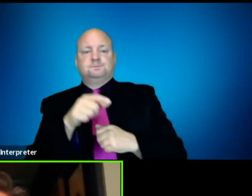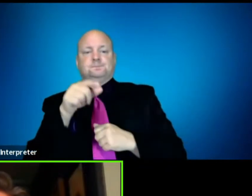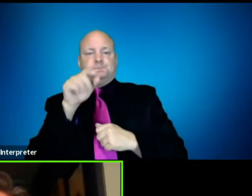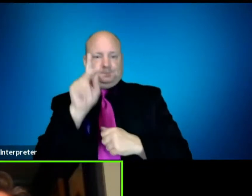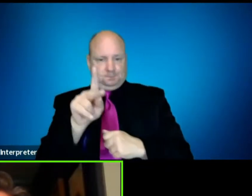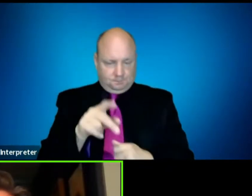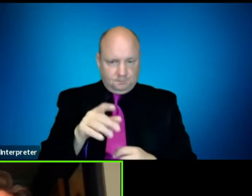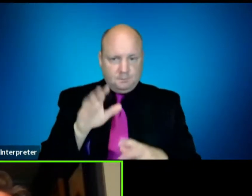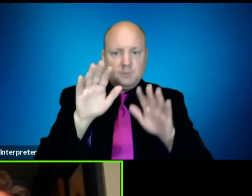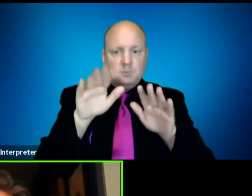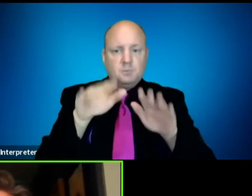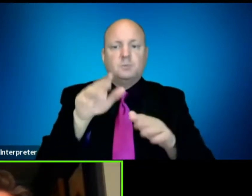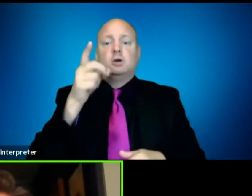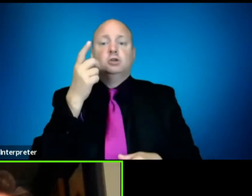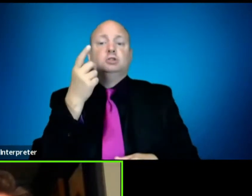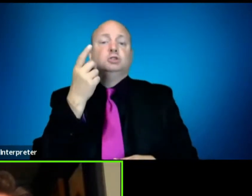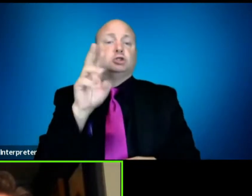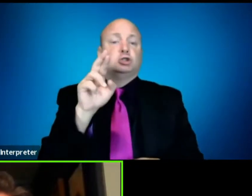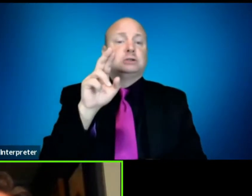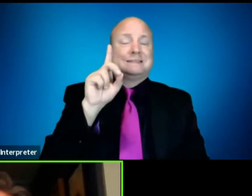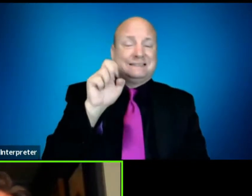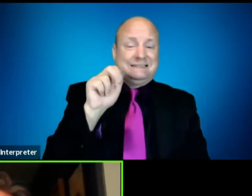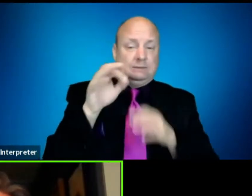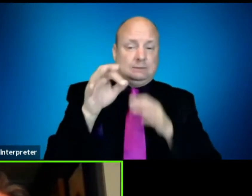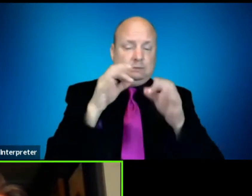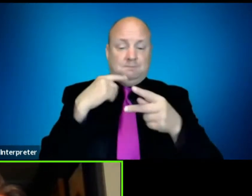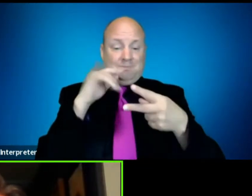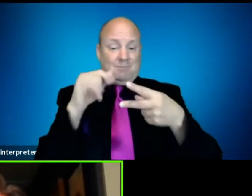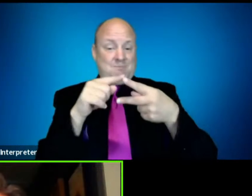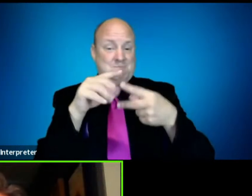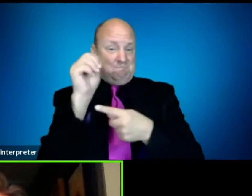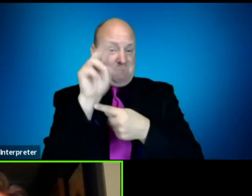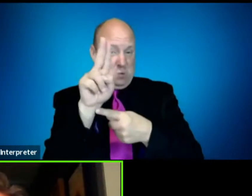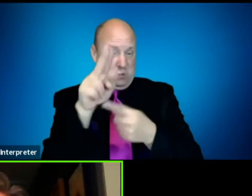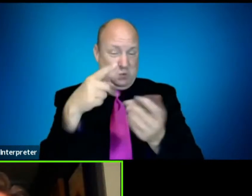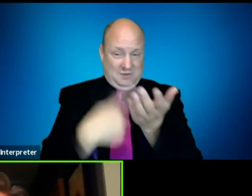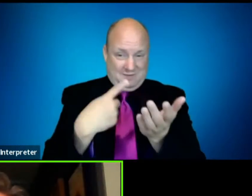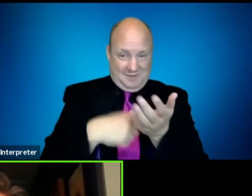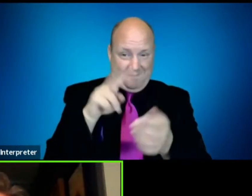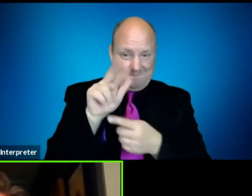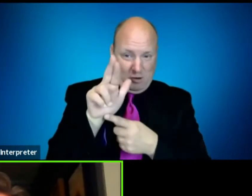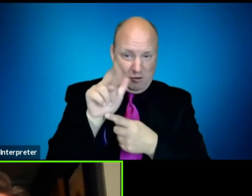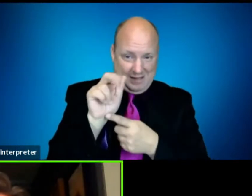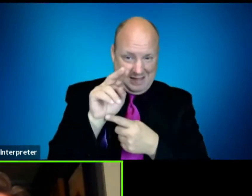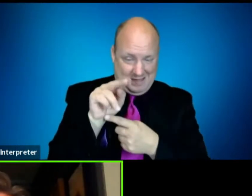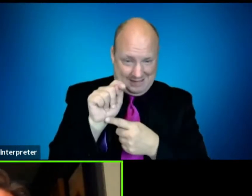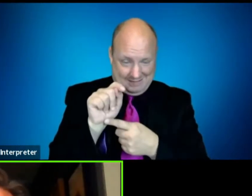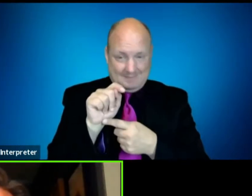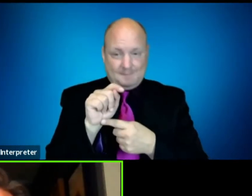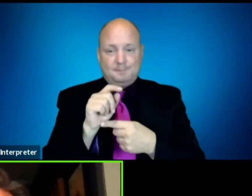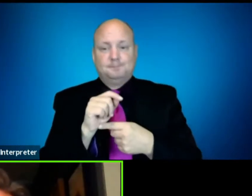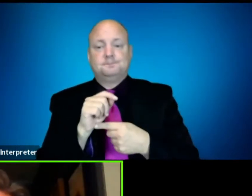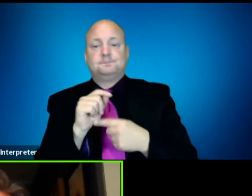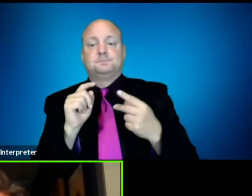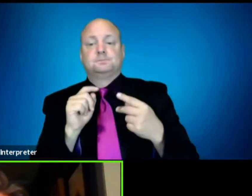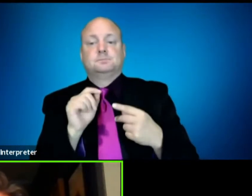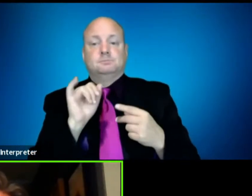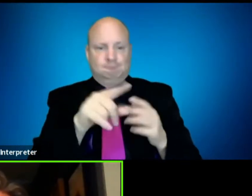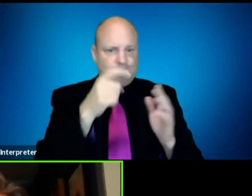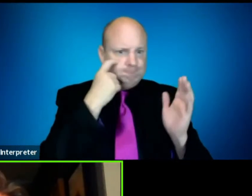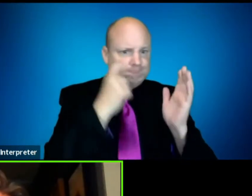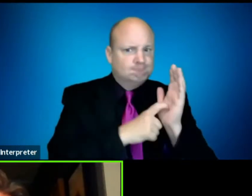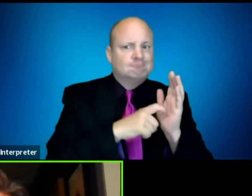of interest that has been identified. Again, we identify these variants because we think they may cause more serious